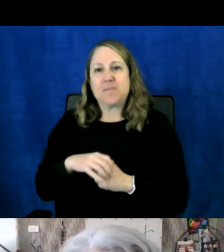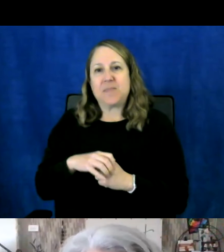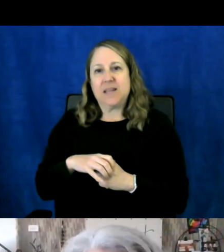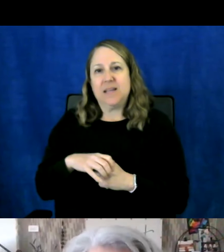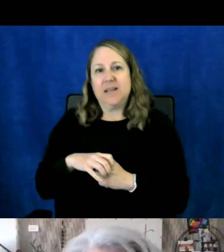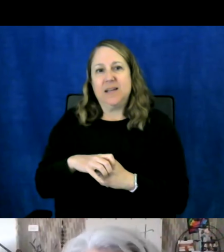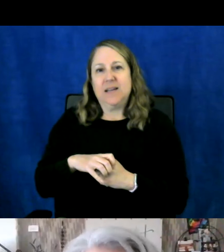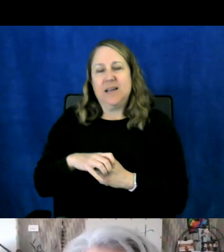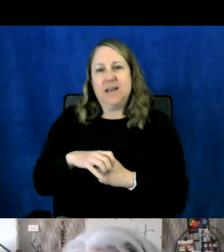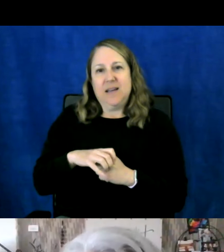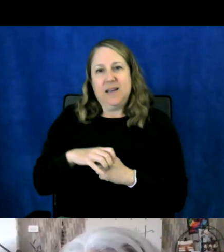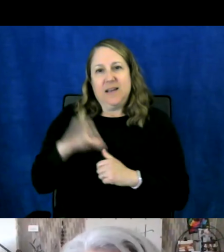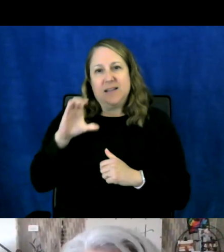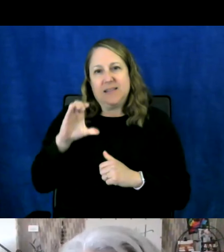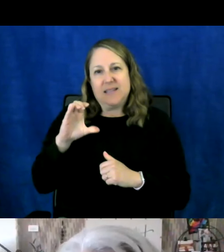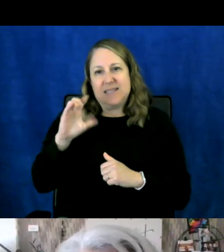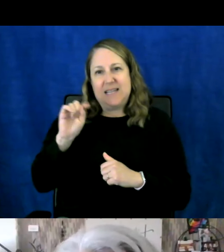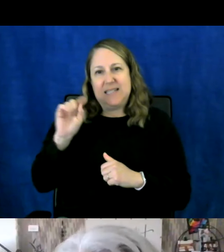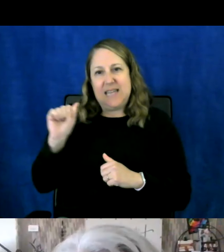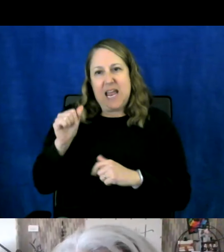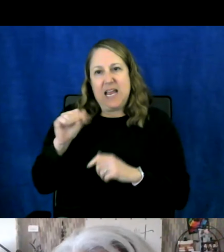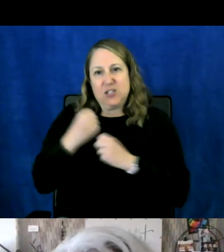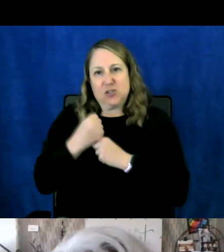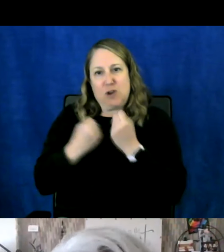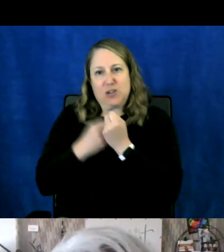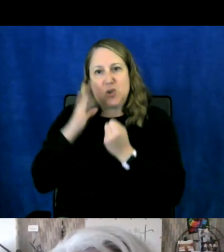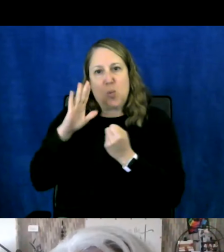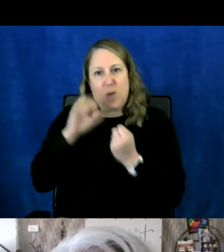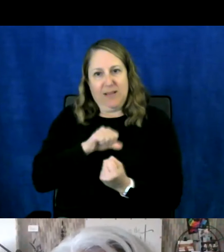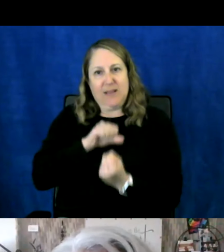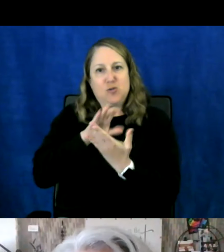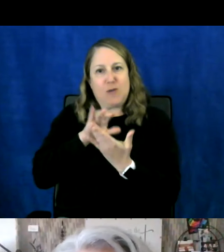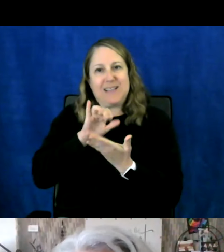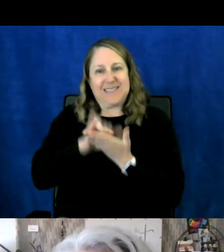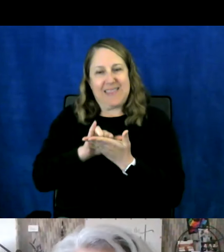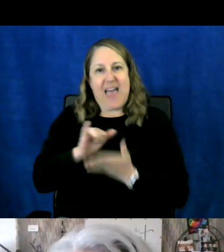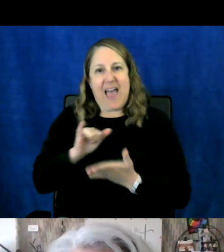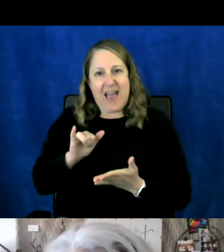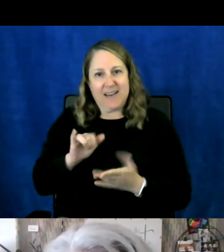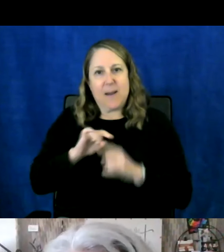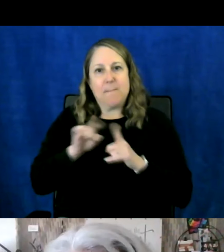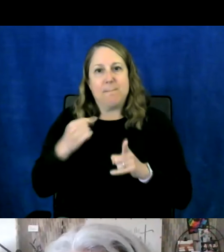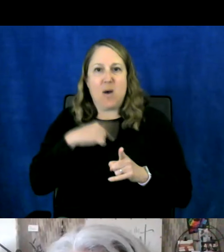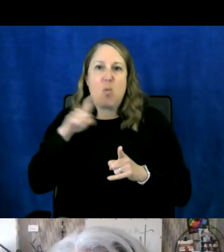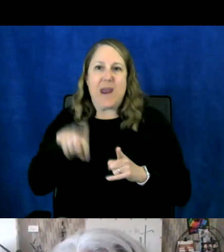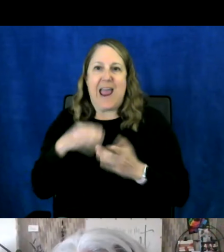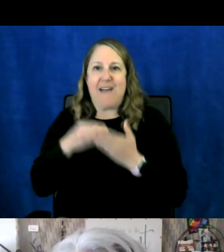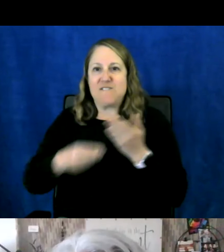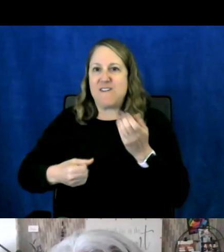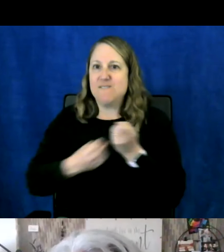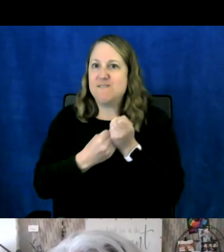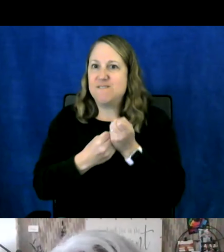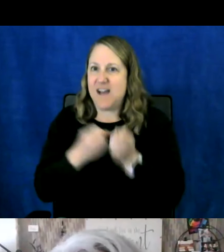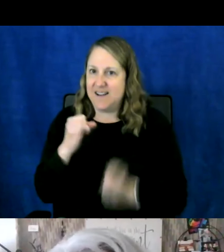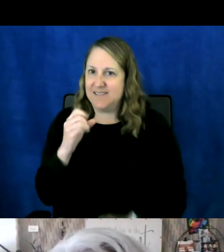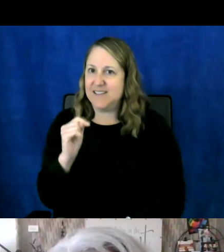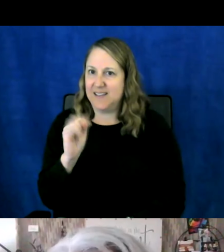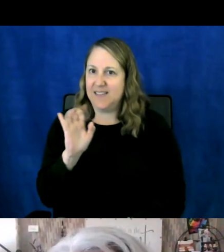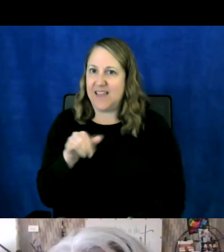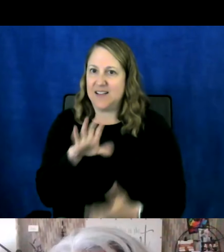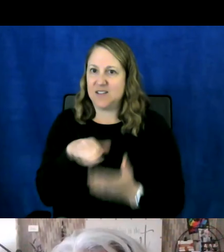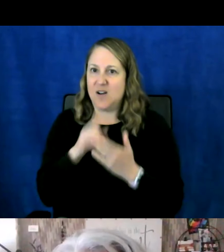address that and will allow the needs of the rural communities to be met, but we have to fund it. So I think those are all really important